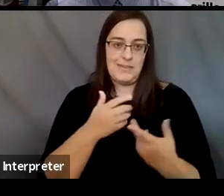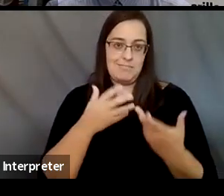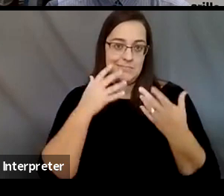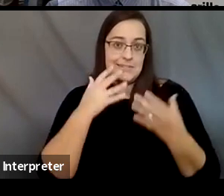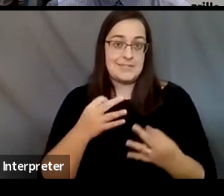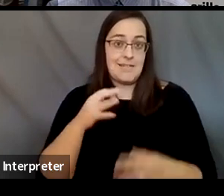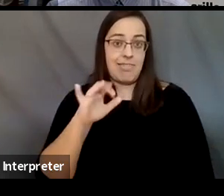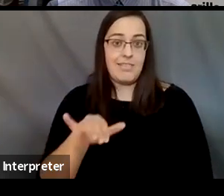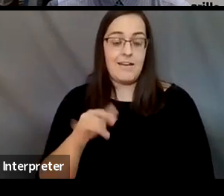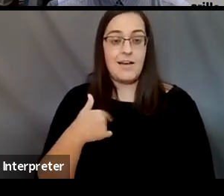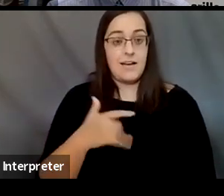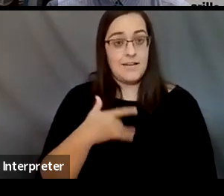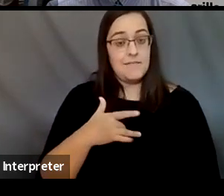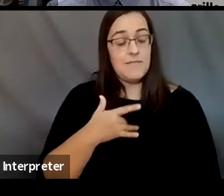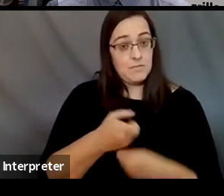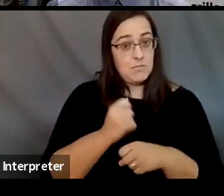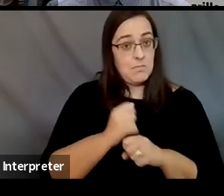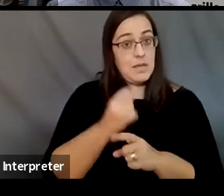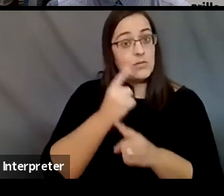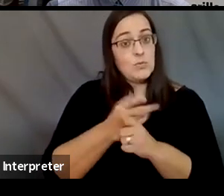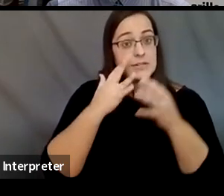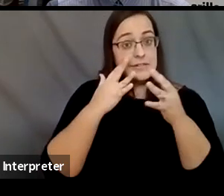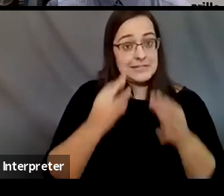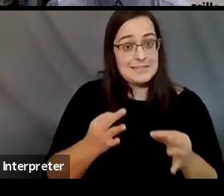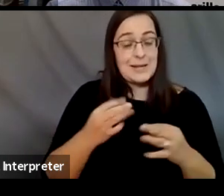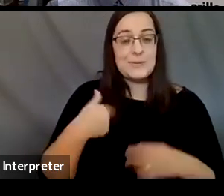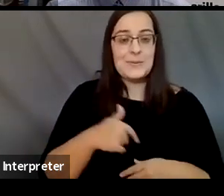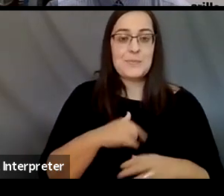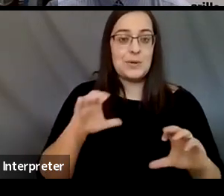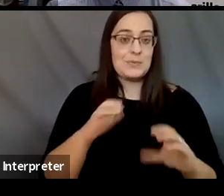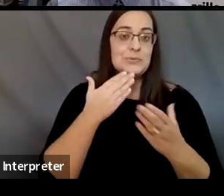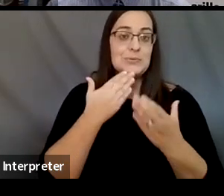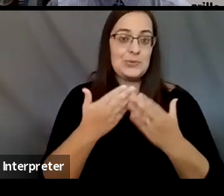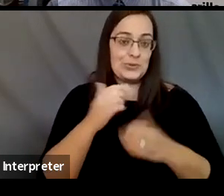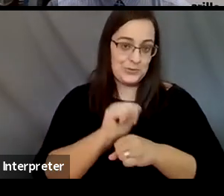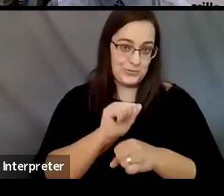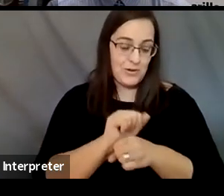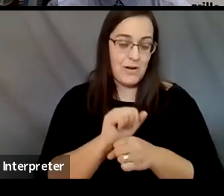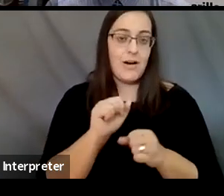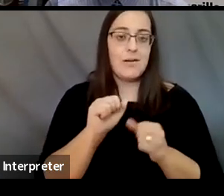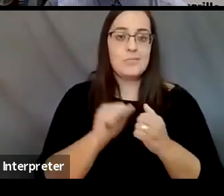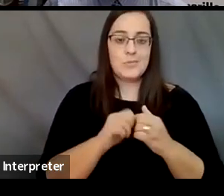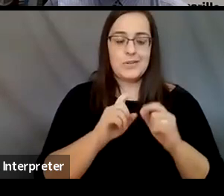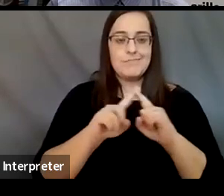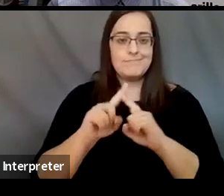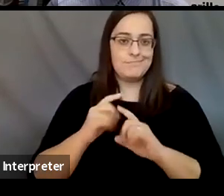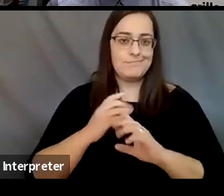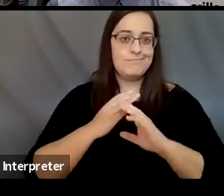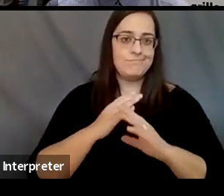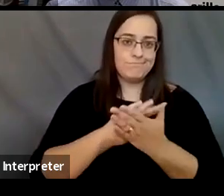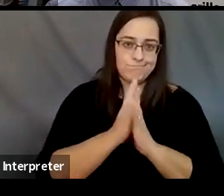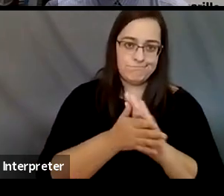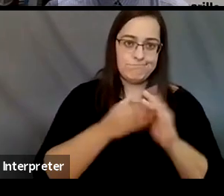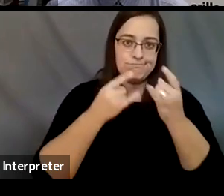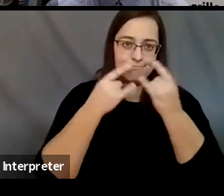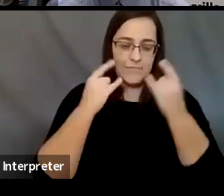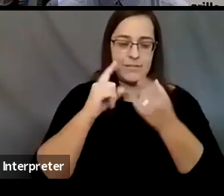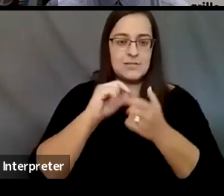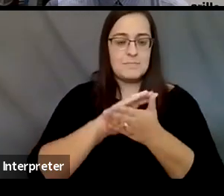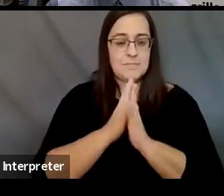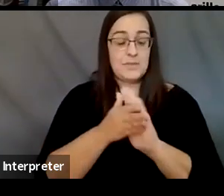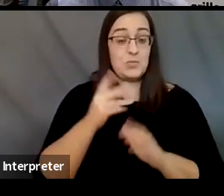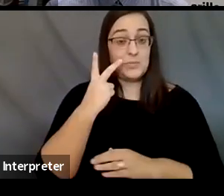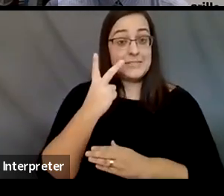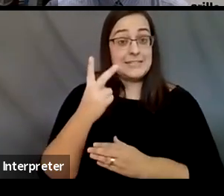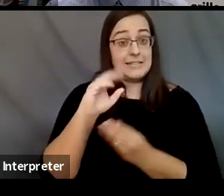that we will make that choice and that we will do a good job with those prevention efforts, and that we'll see our cases go